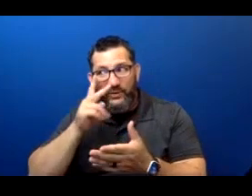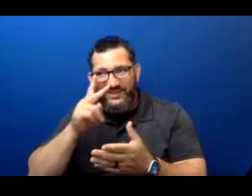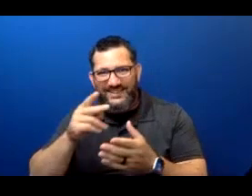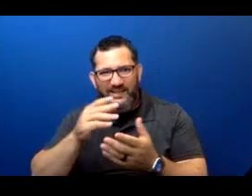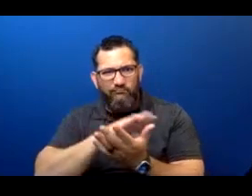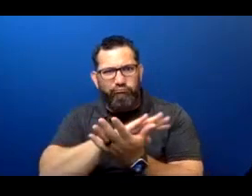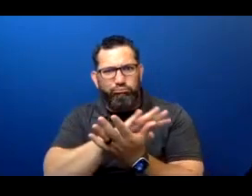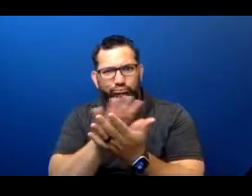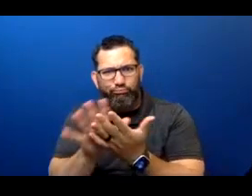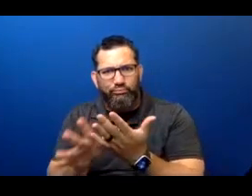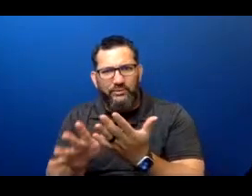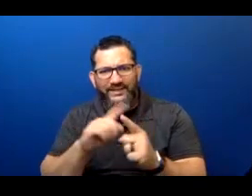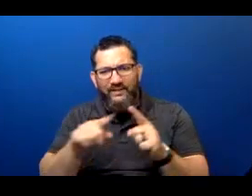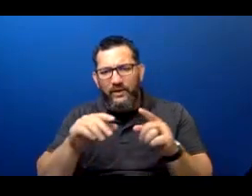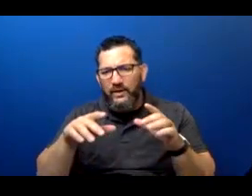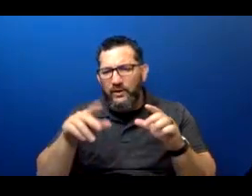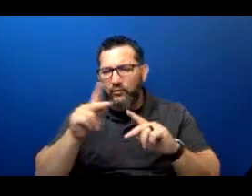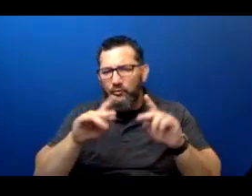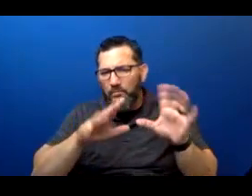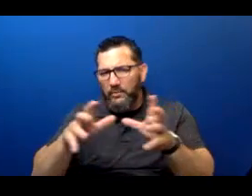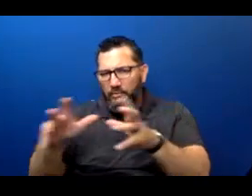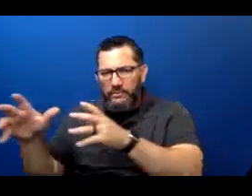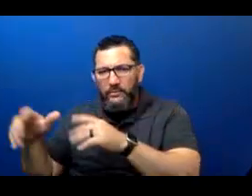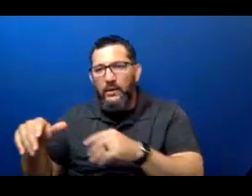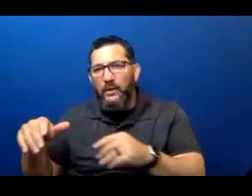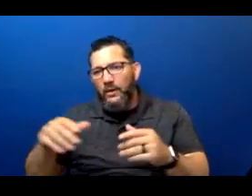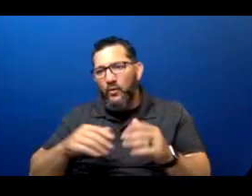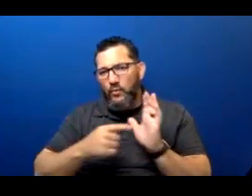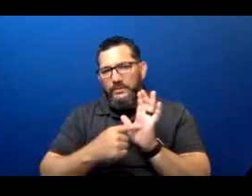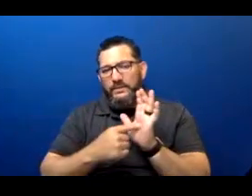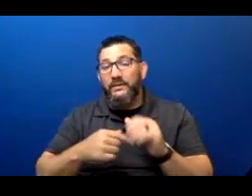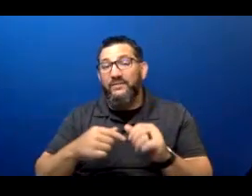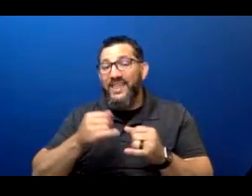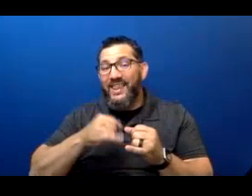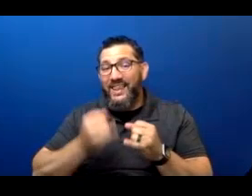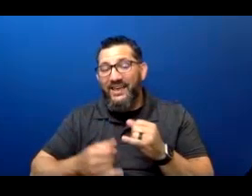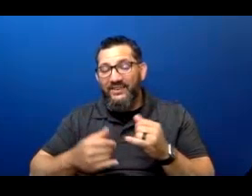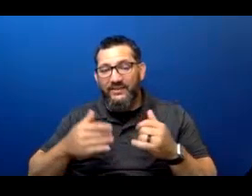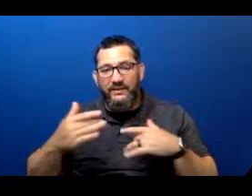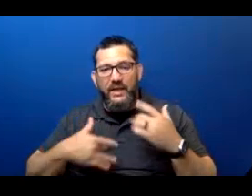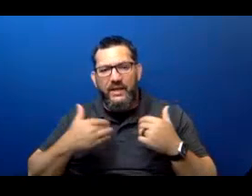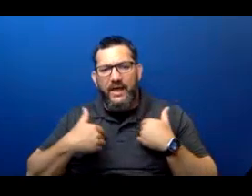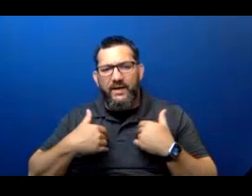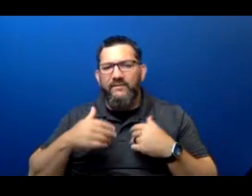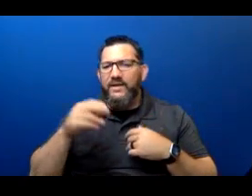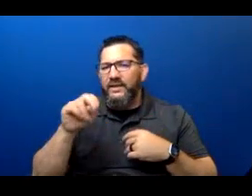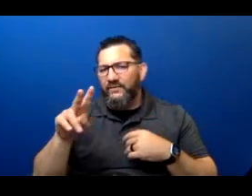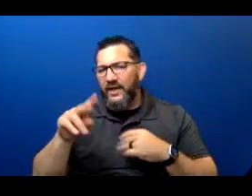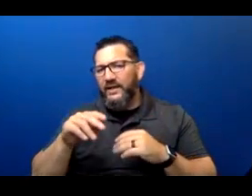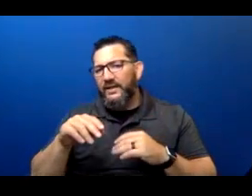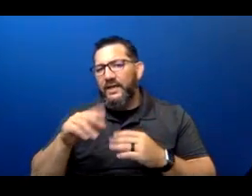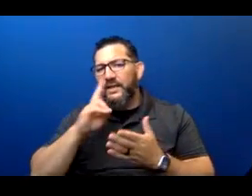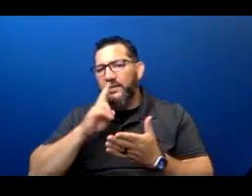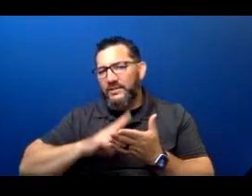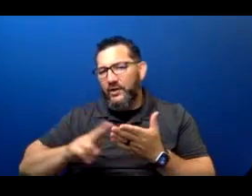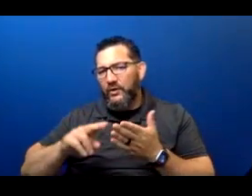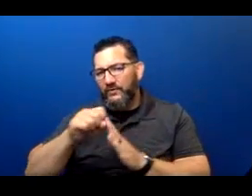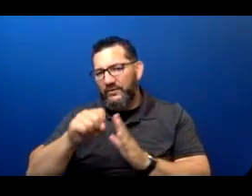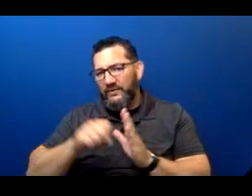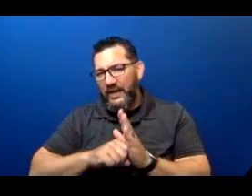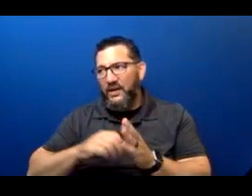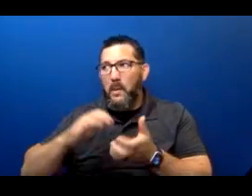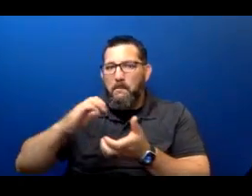multiple demographics. And then lastly, we were very excited to have the Nevada Secretary of State be a partner as they